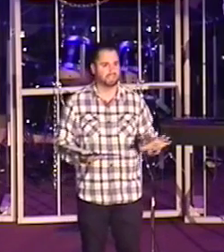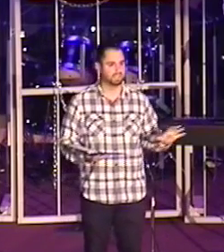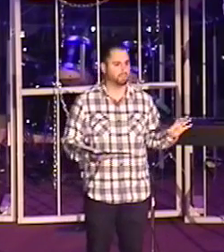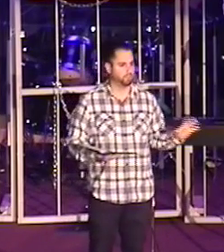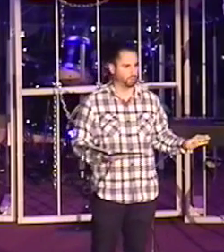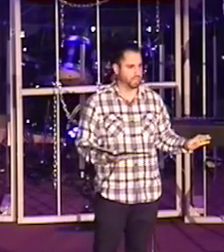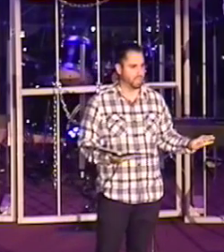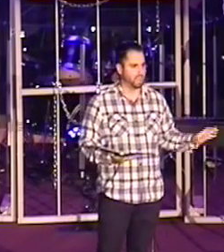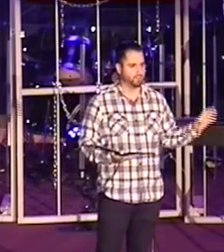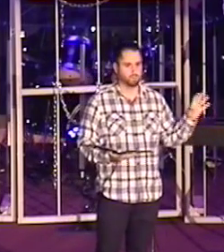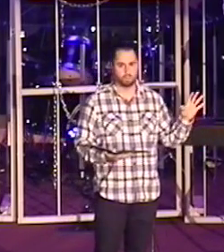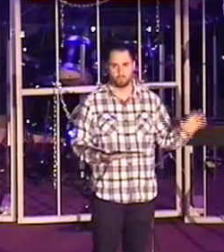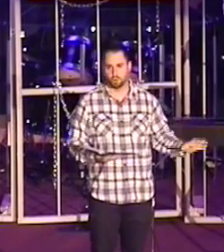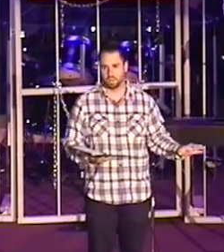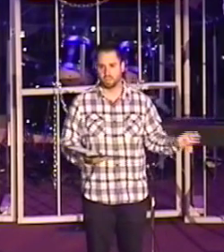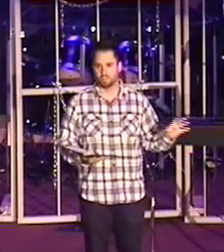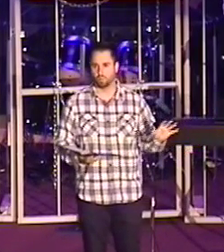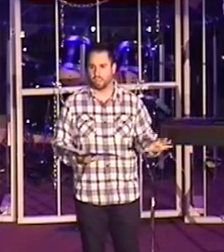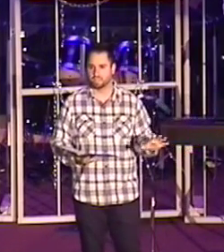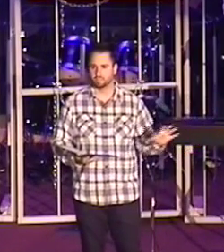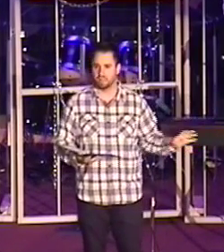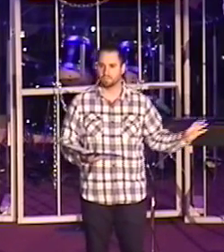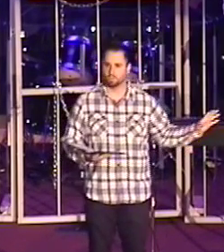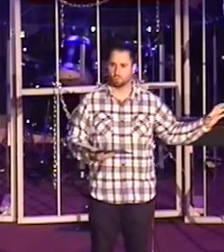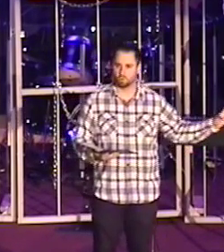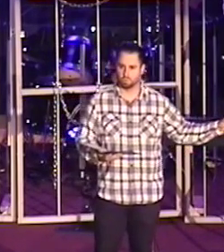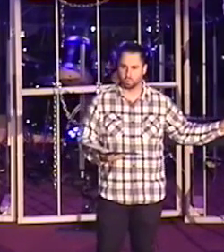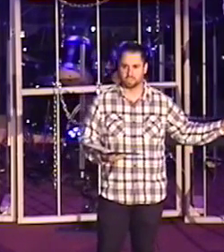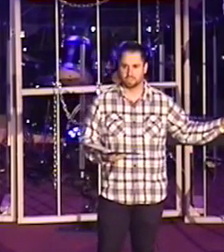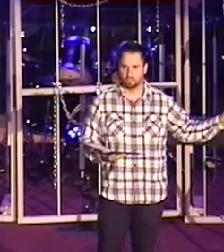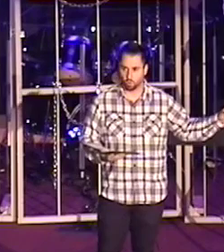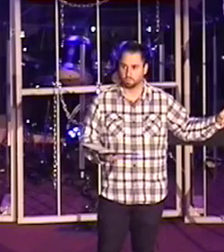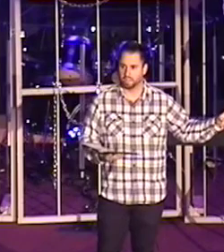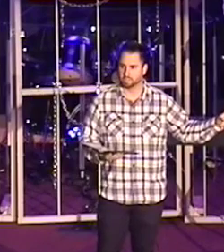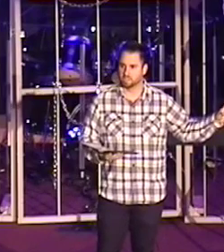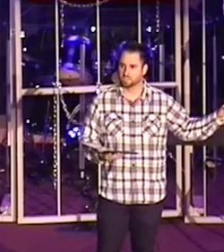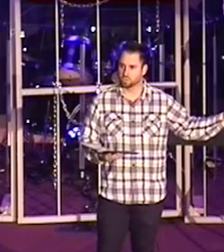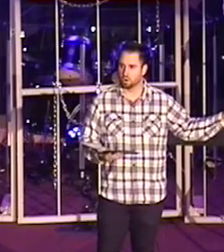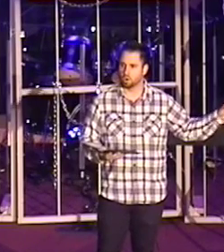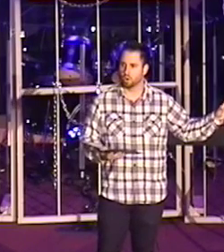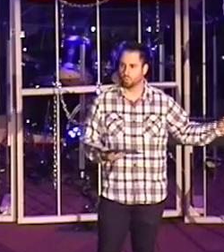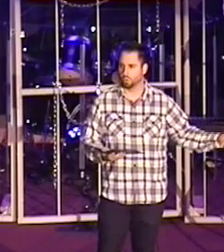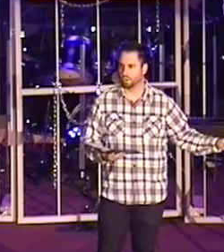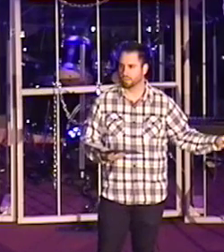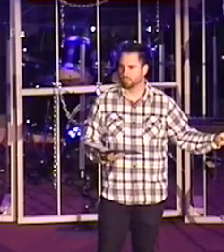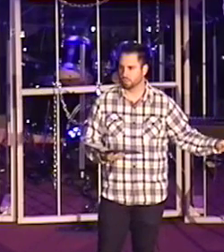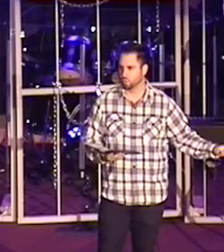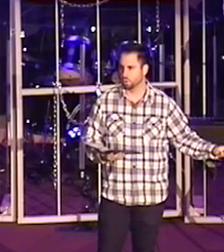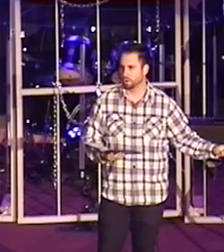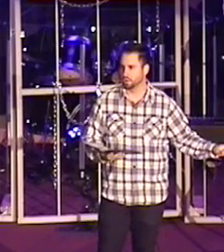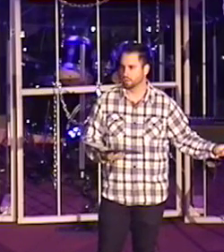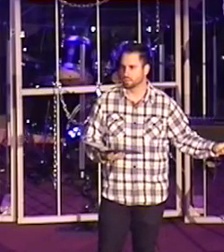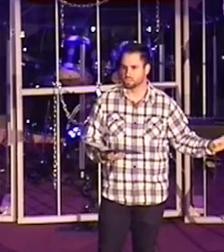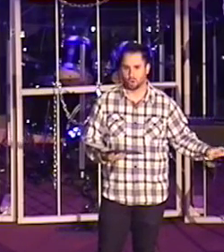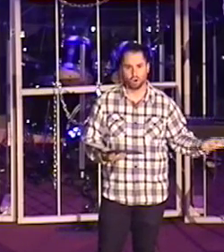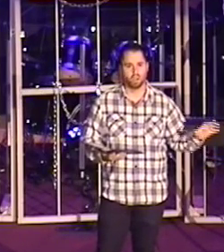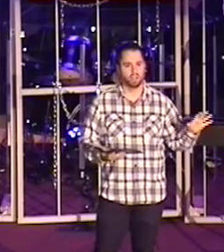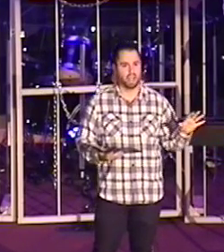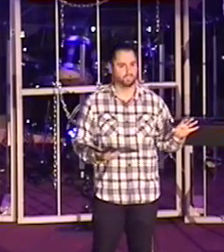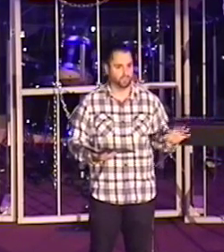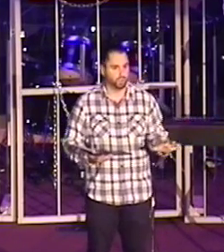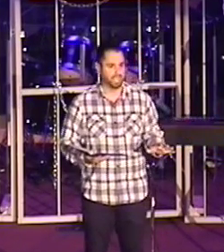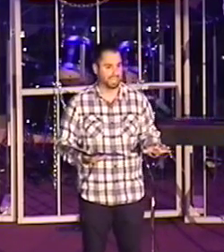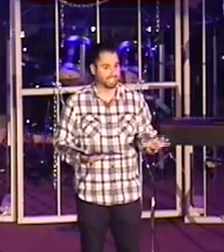want to be set free from the burden and the ways of life in the workplace, start working for the Lord.